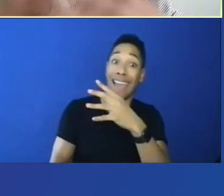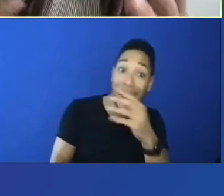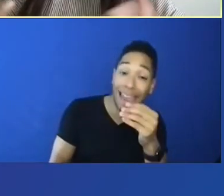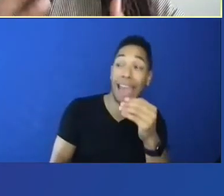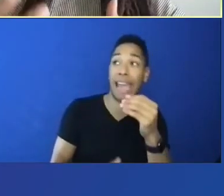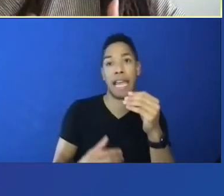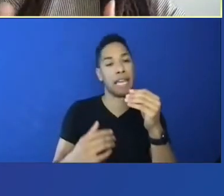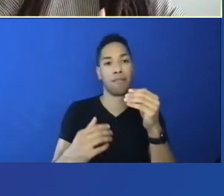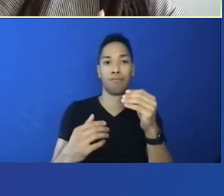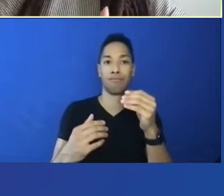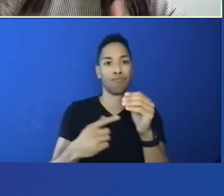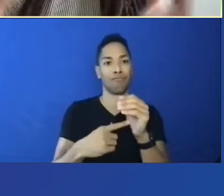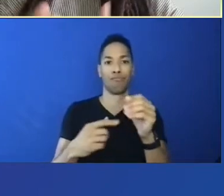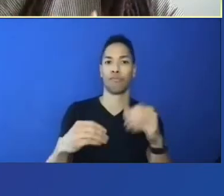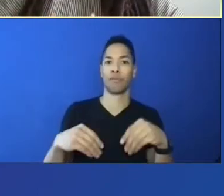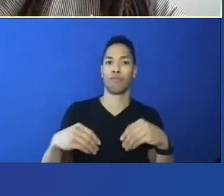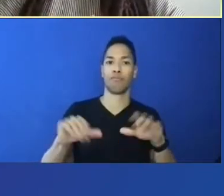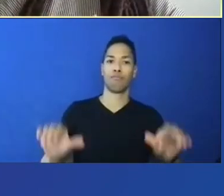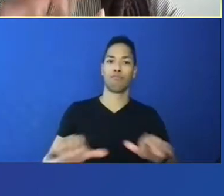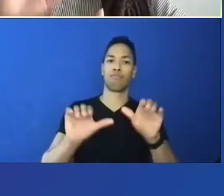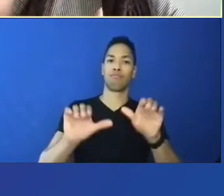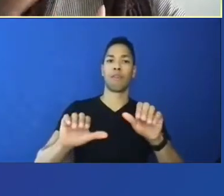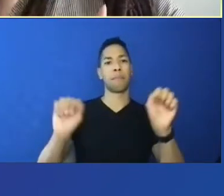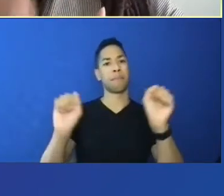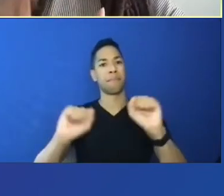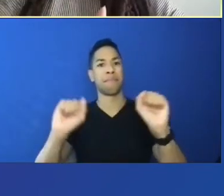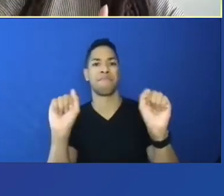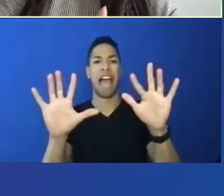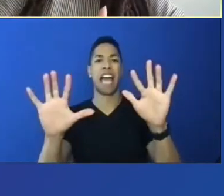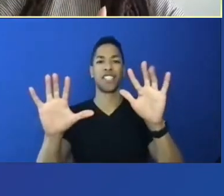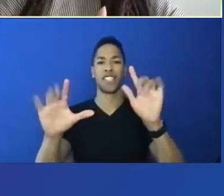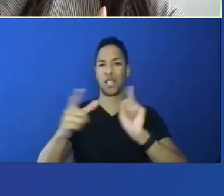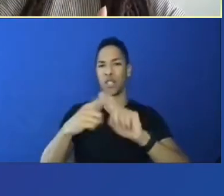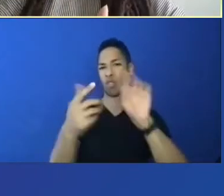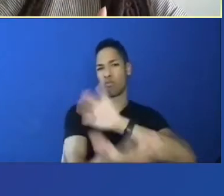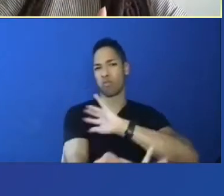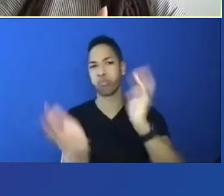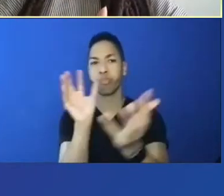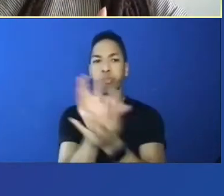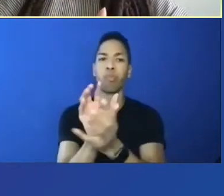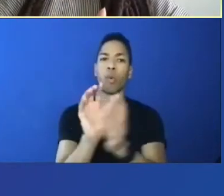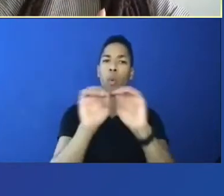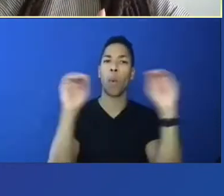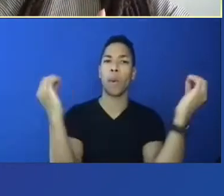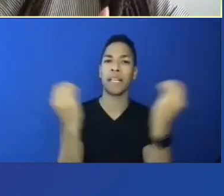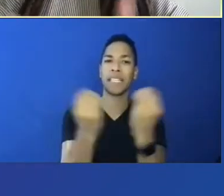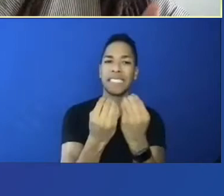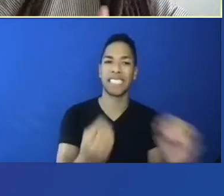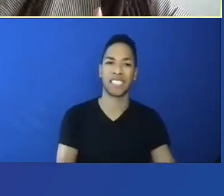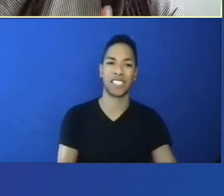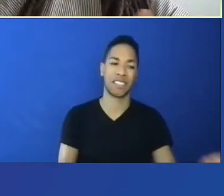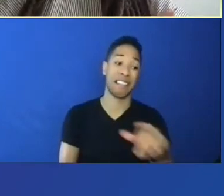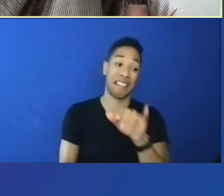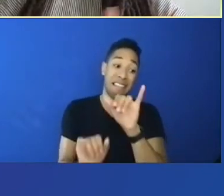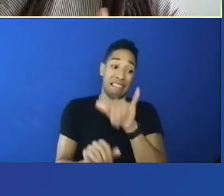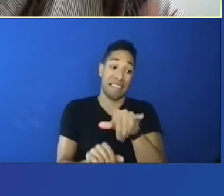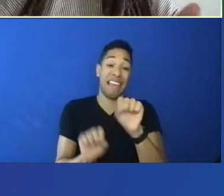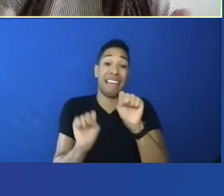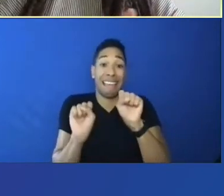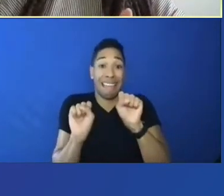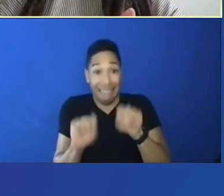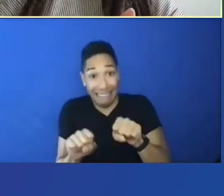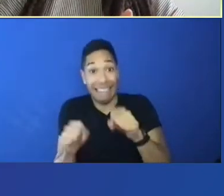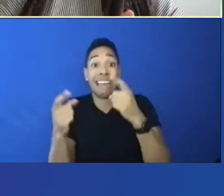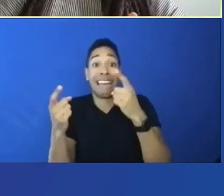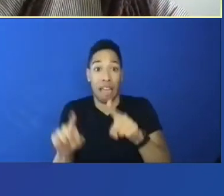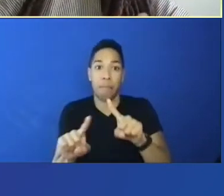this magical being that comes in and just totally revamps the organization. That can happen, but it takes time. It